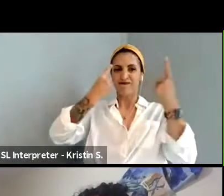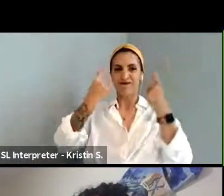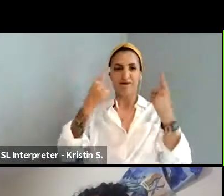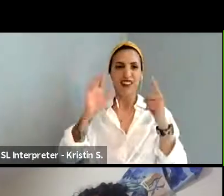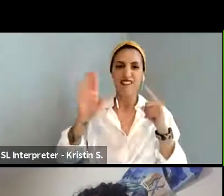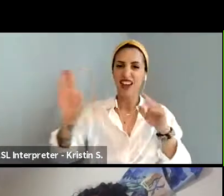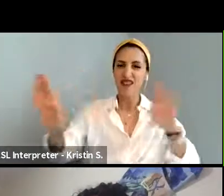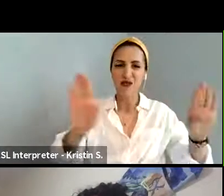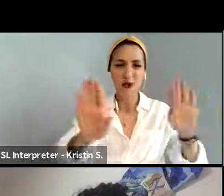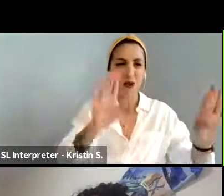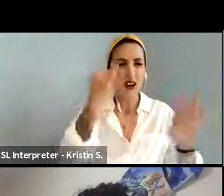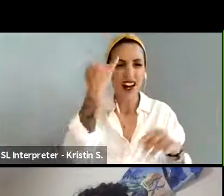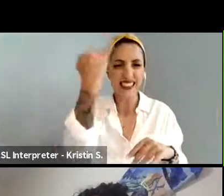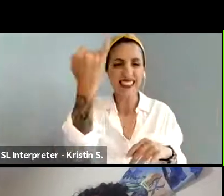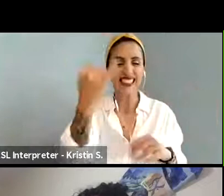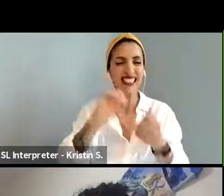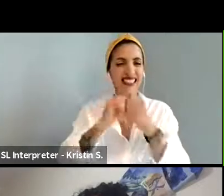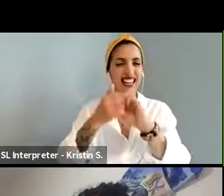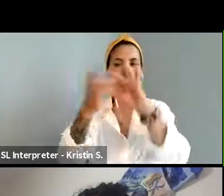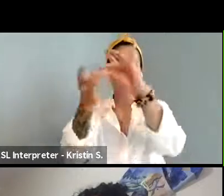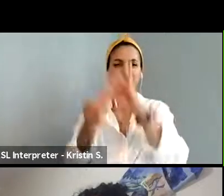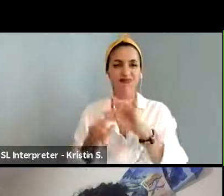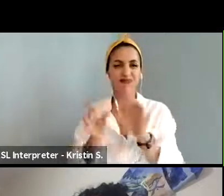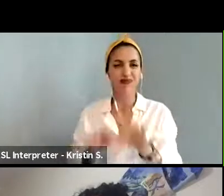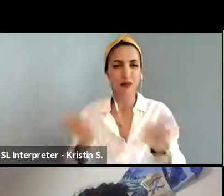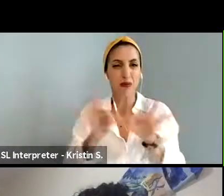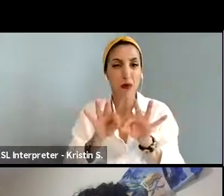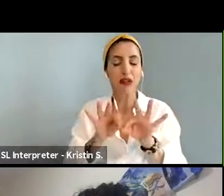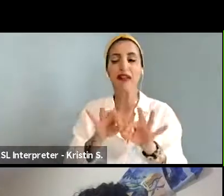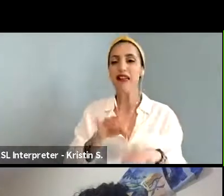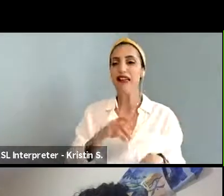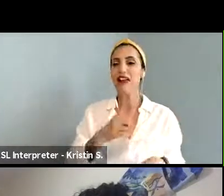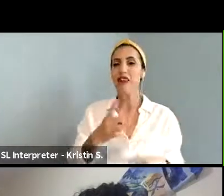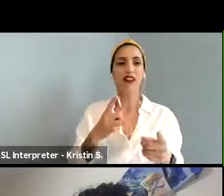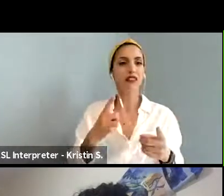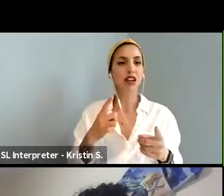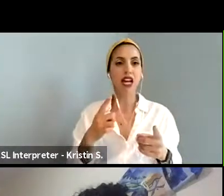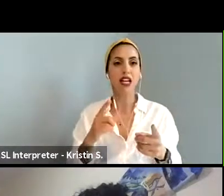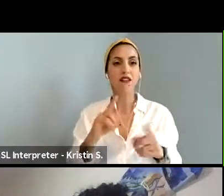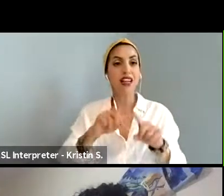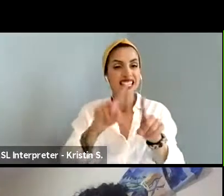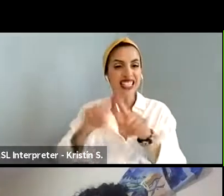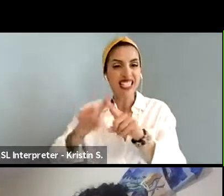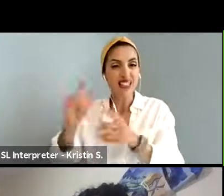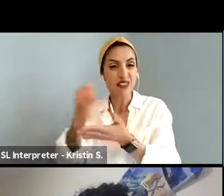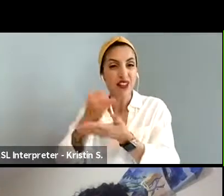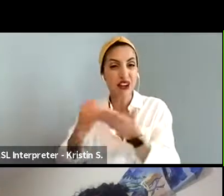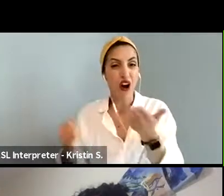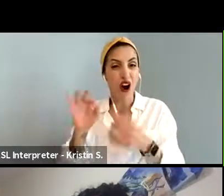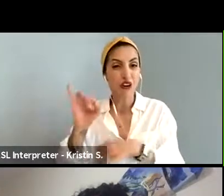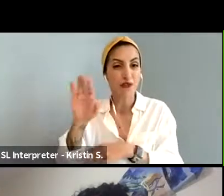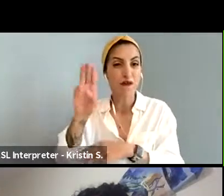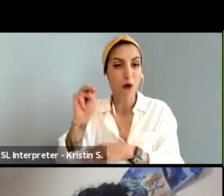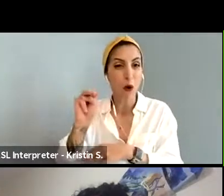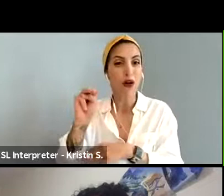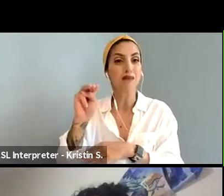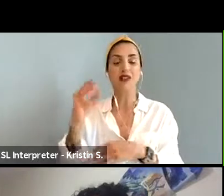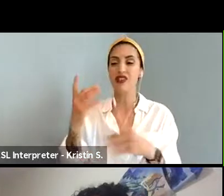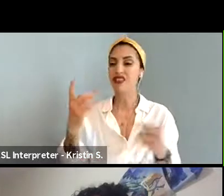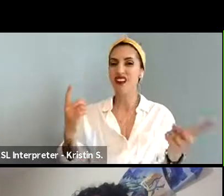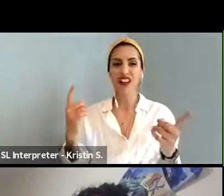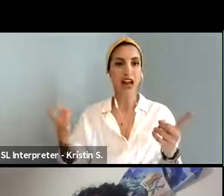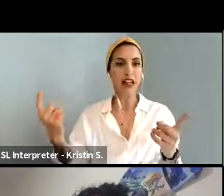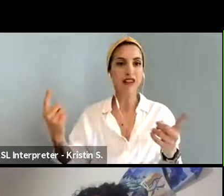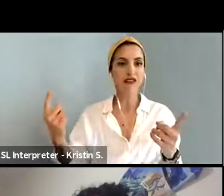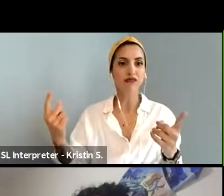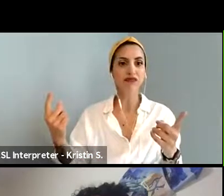talking about. It's all so relevant, like cross-pollinization between the different art forms. That's always been a dream of mine. And that's what I've been doing, is